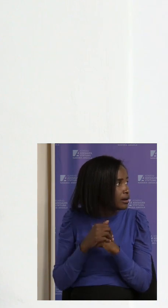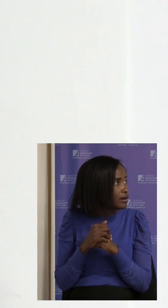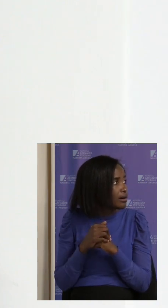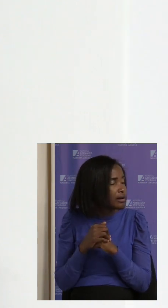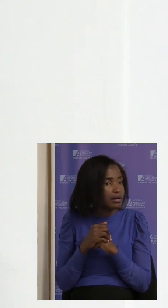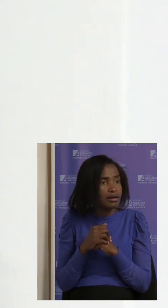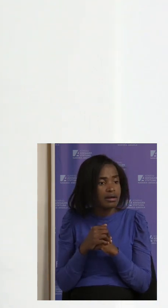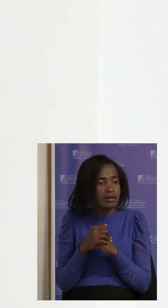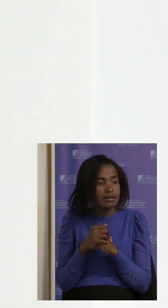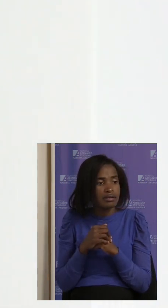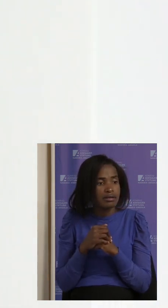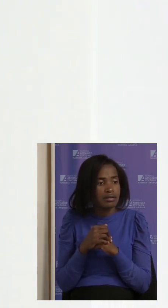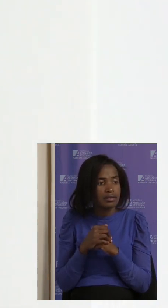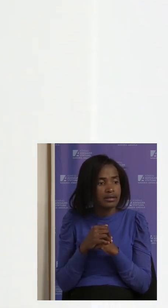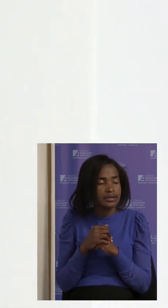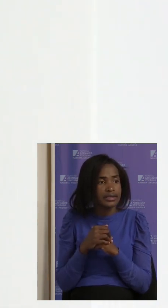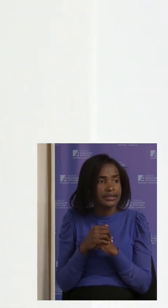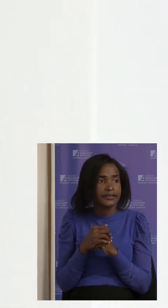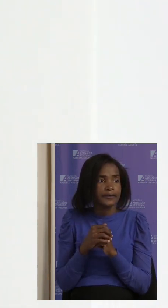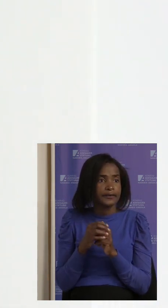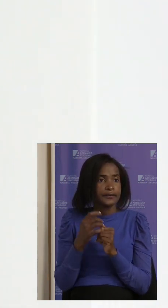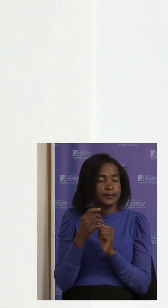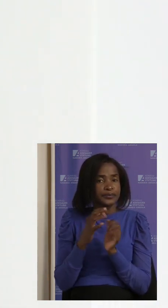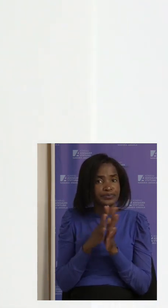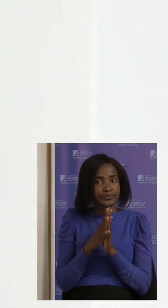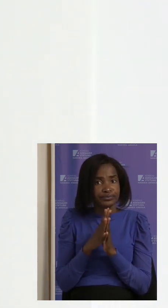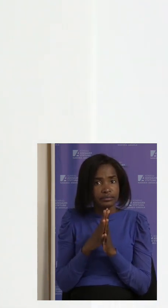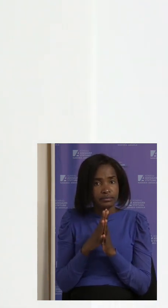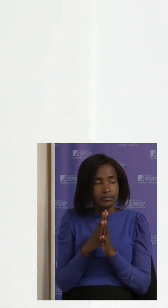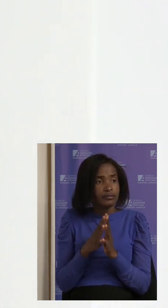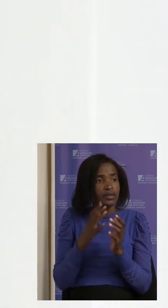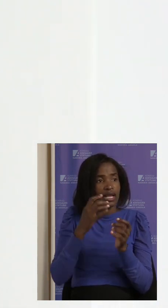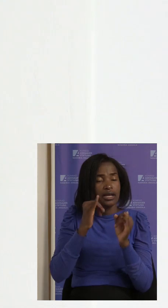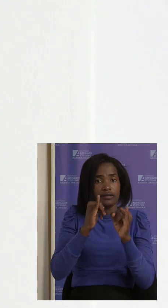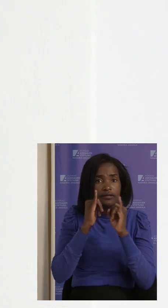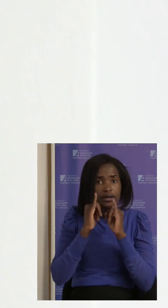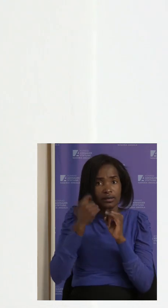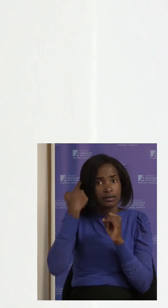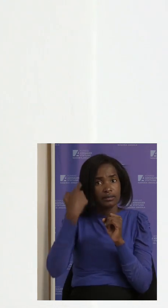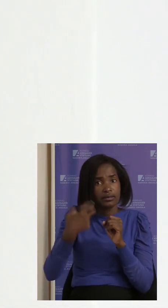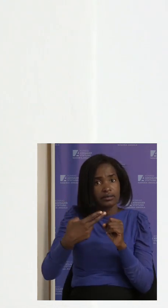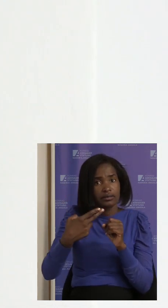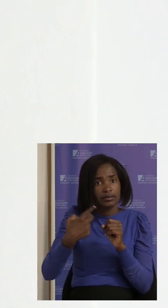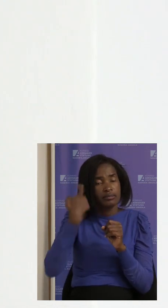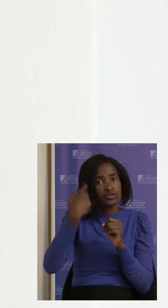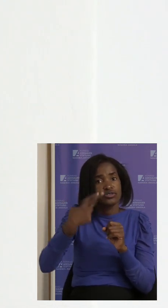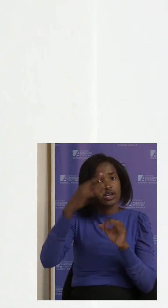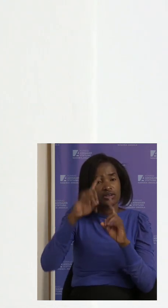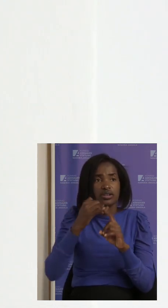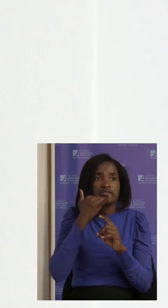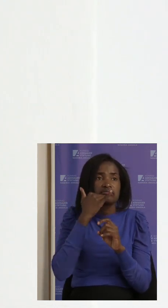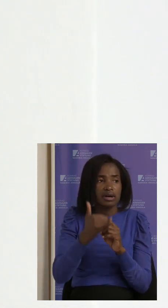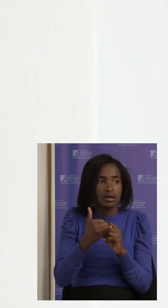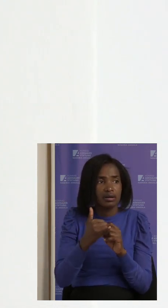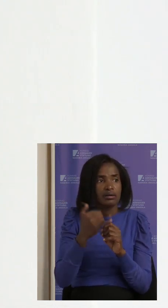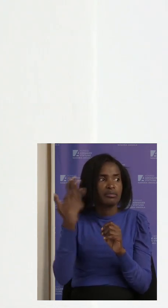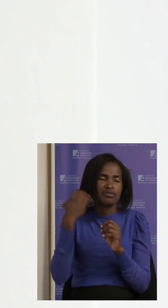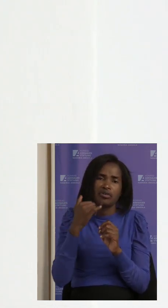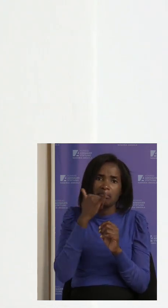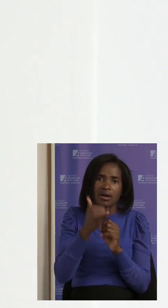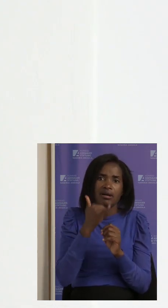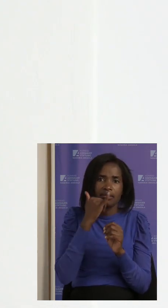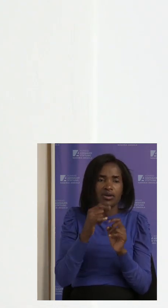and also availability, they could not join us. We have been in touch with the Ministry of Higher Education for quite some time